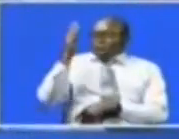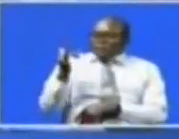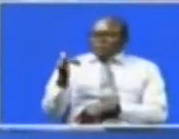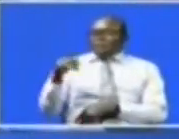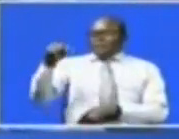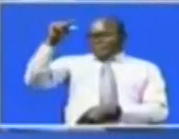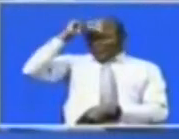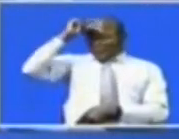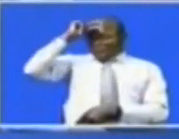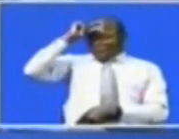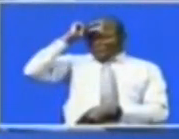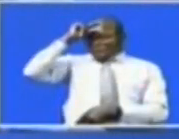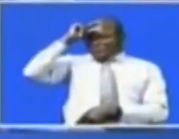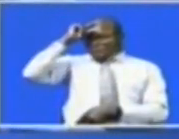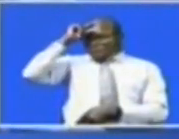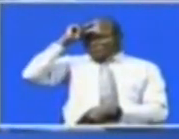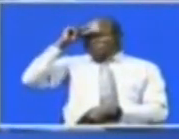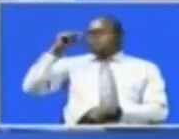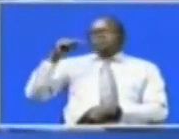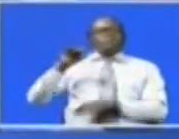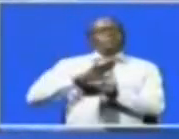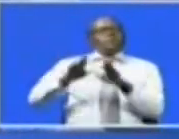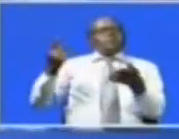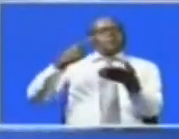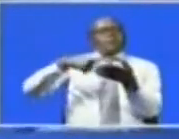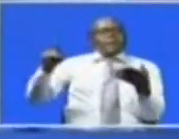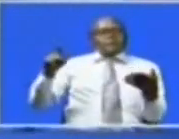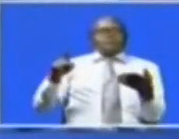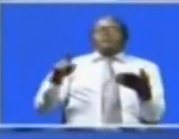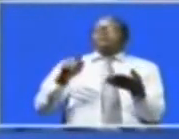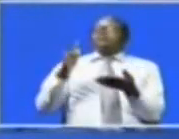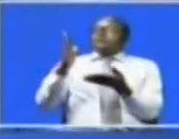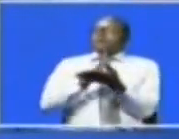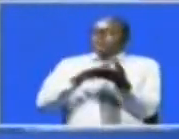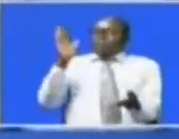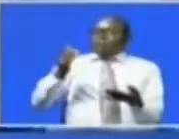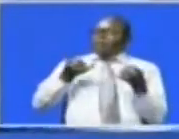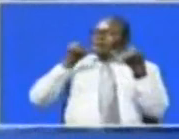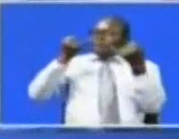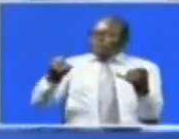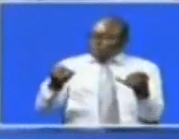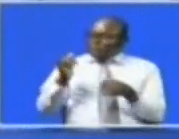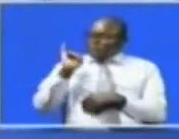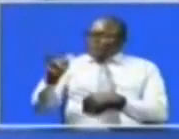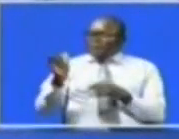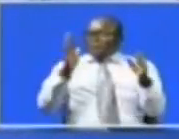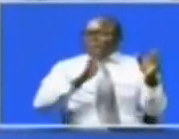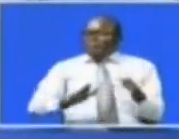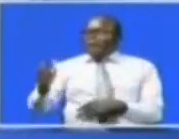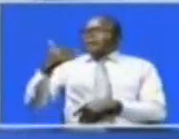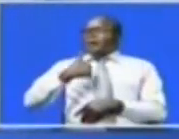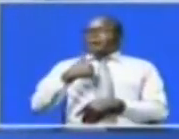is the government, as he says, one, not putting right people in place. As you say, people need to share more information. Are you putting that mechanism in